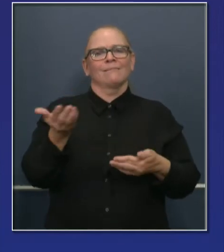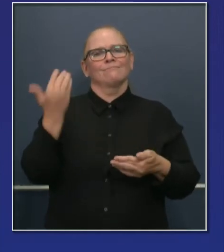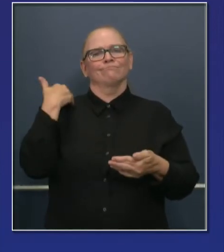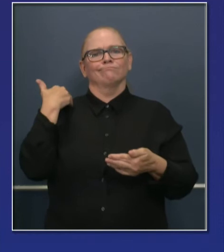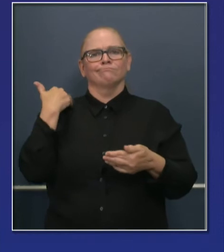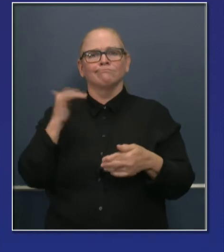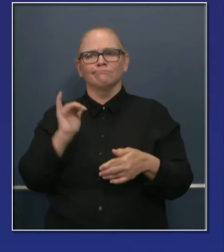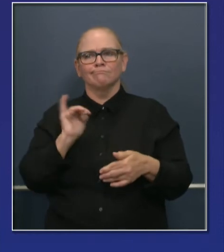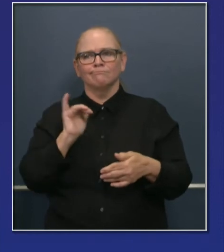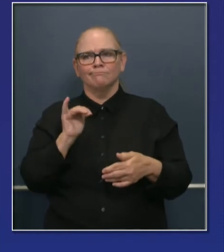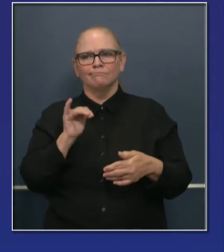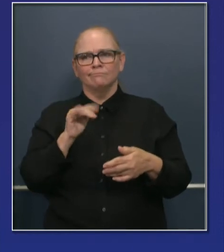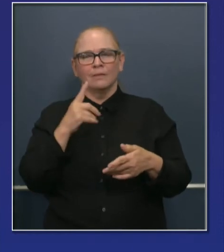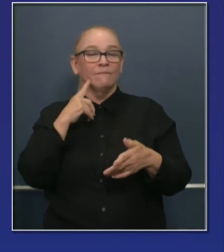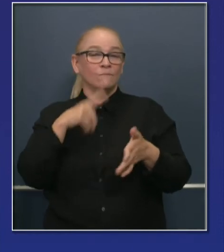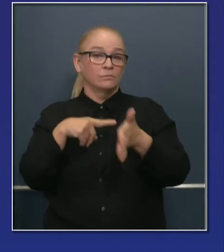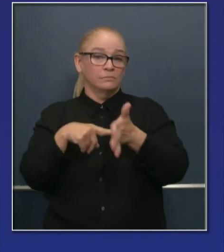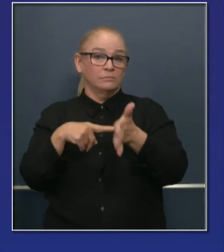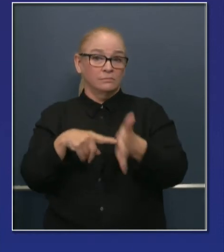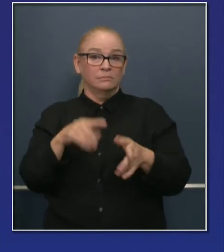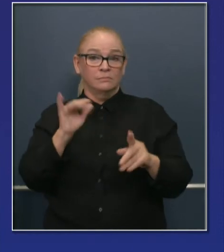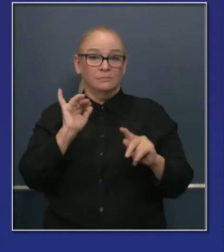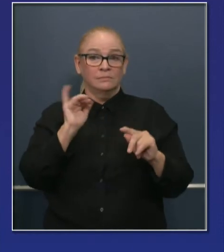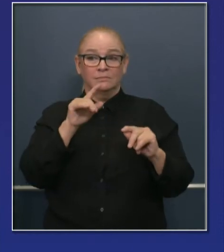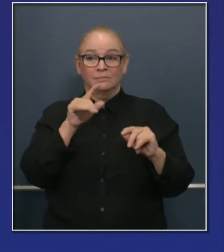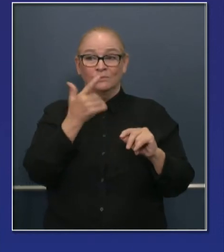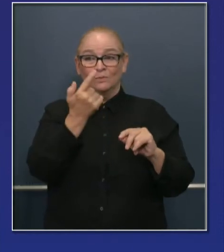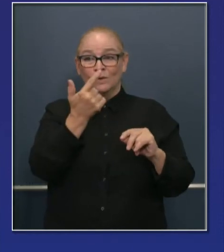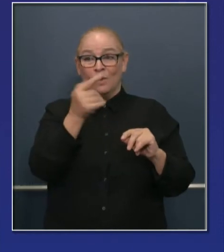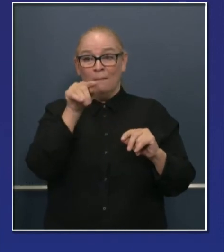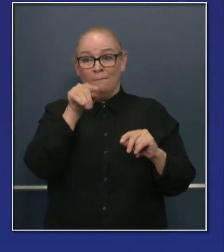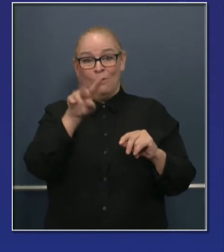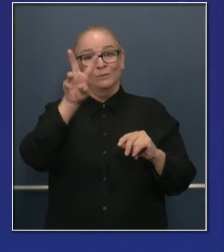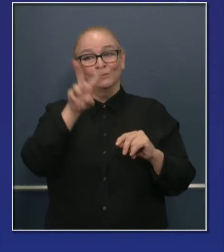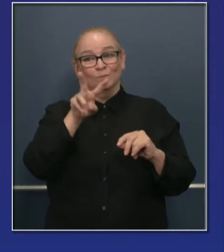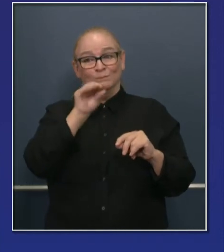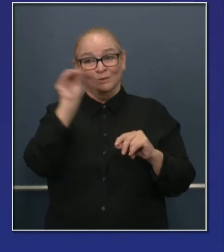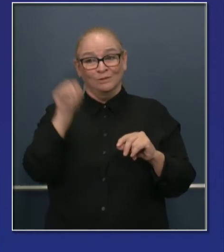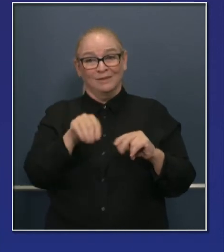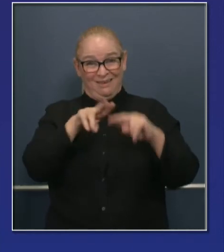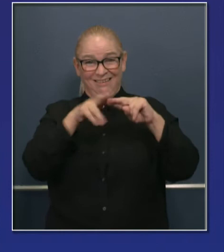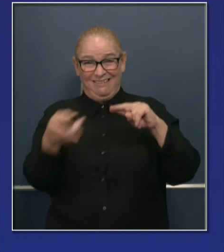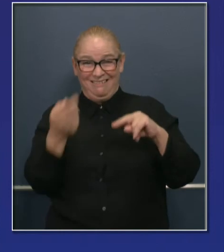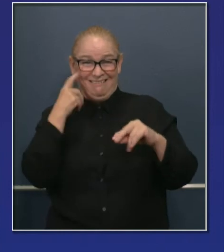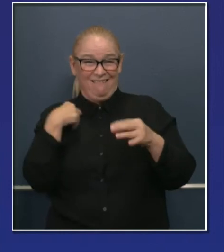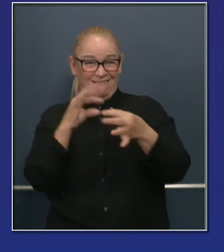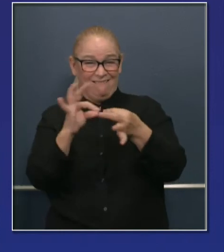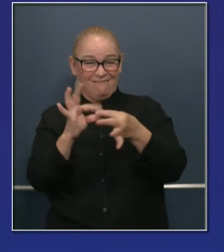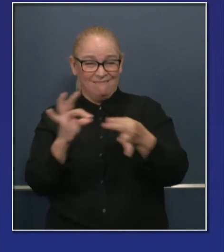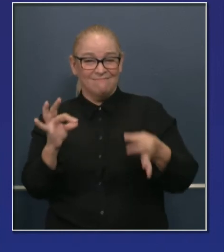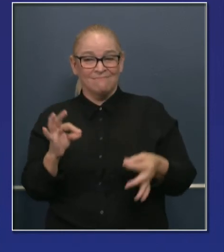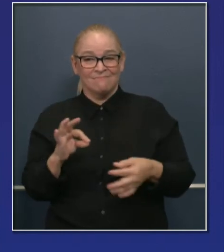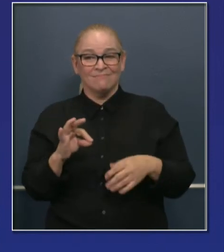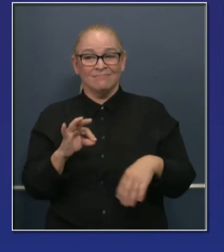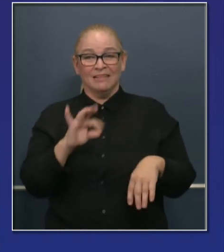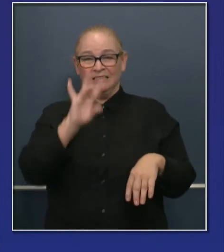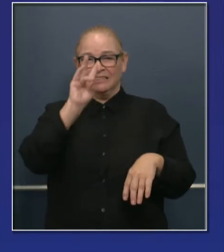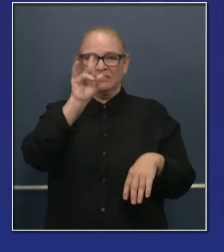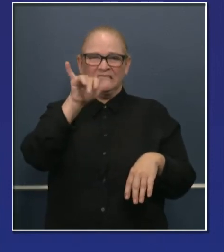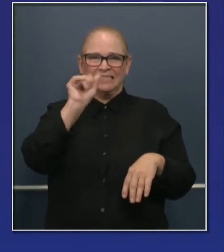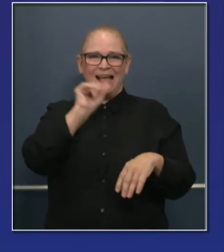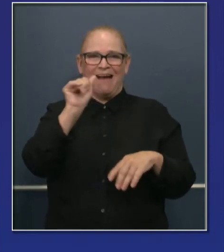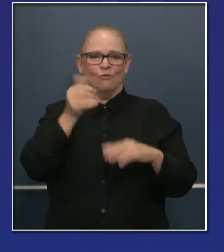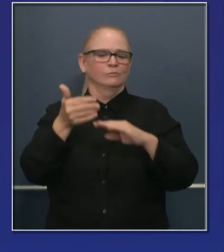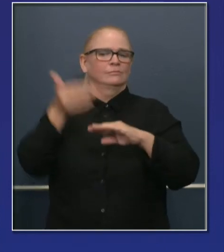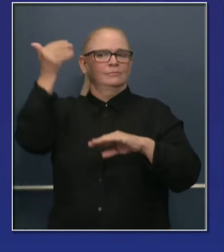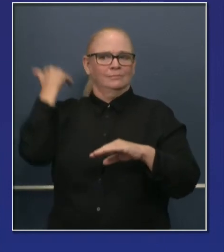signs. 21.2% decline in the 7-day average total number of positive cases. But the positivity rate is